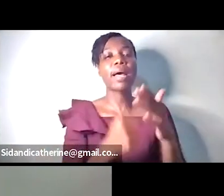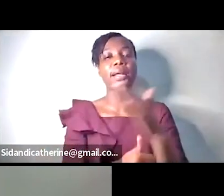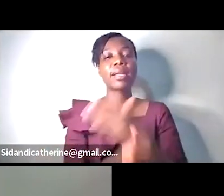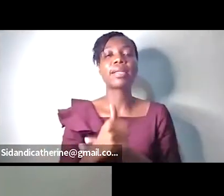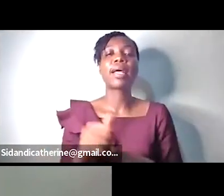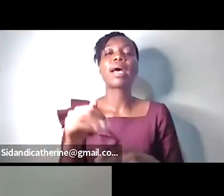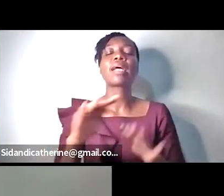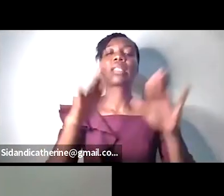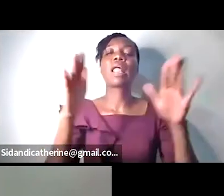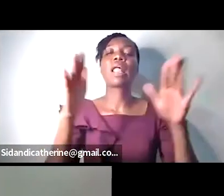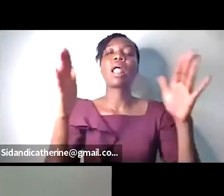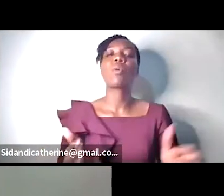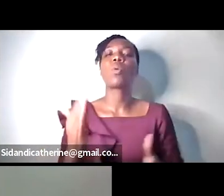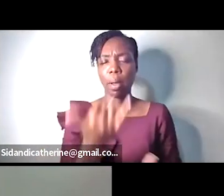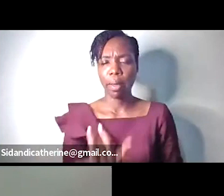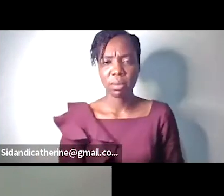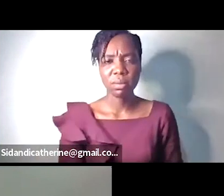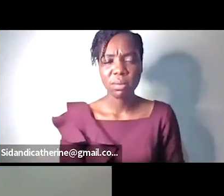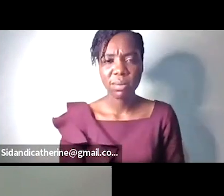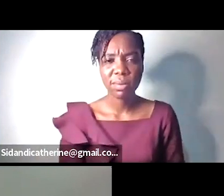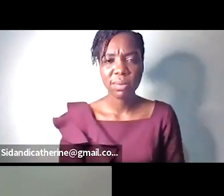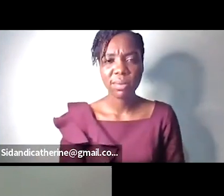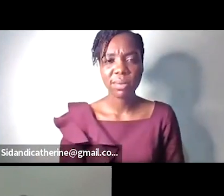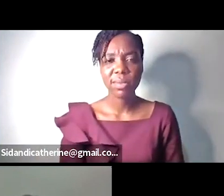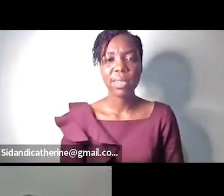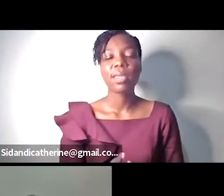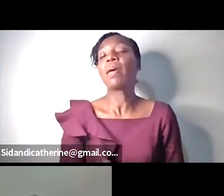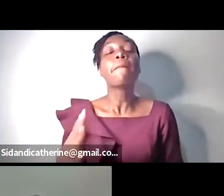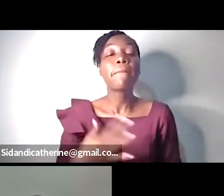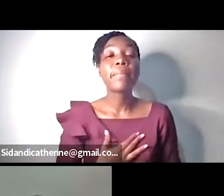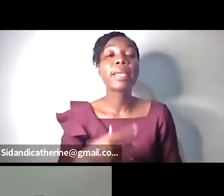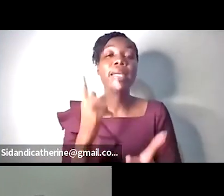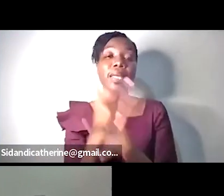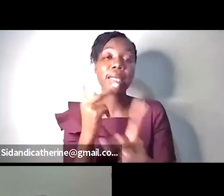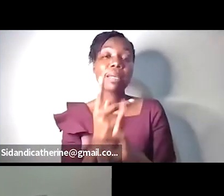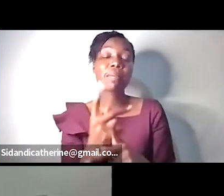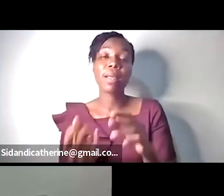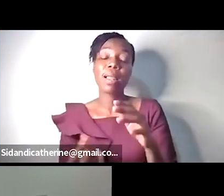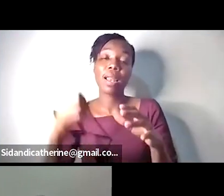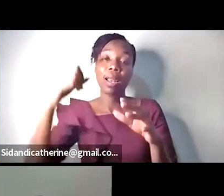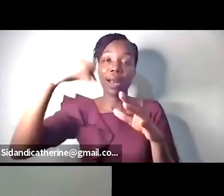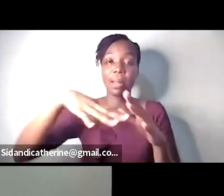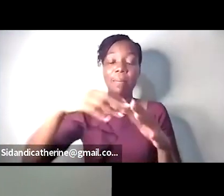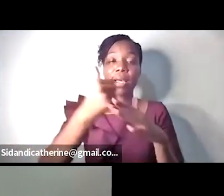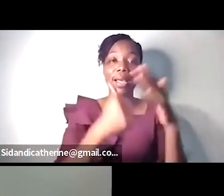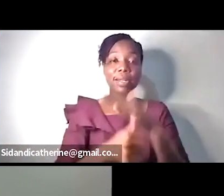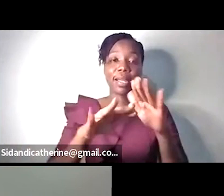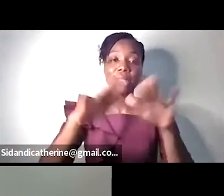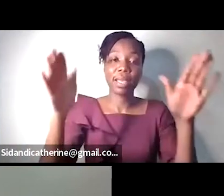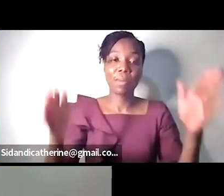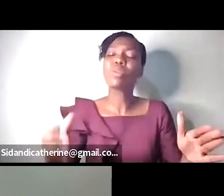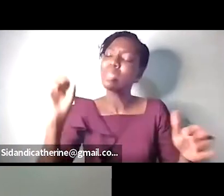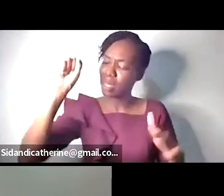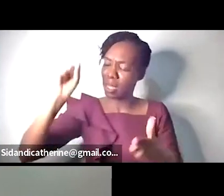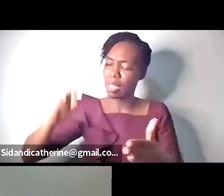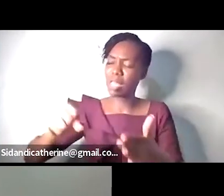do you put your lamp under the table? I put my lamp under the table, and that was true because I